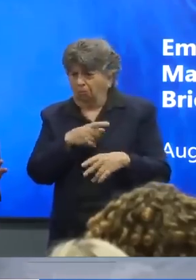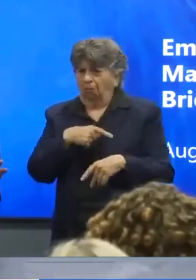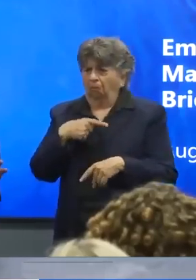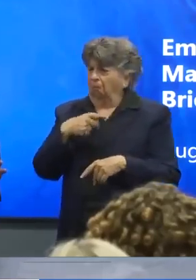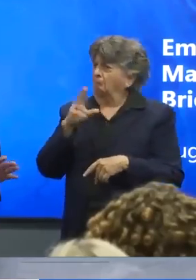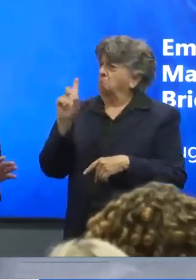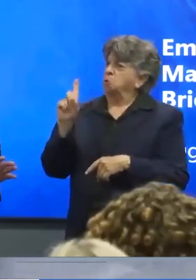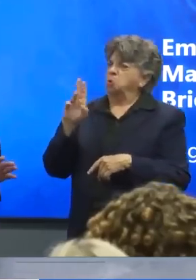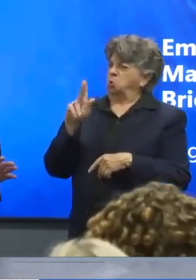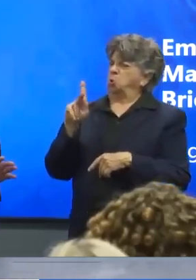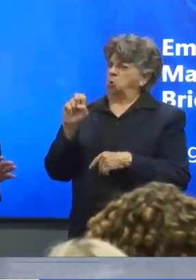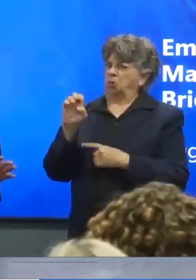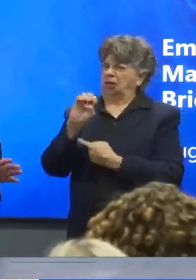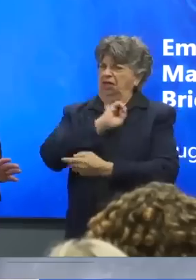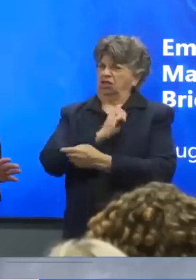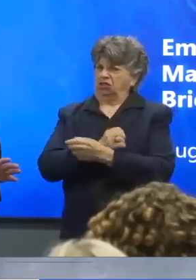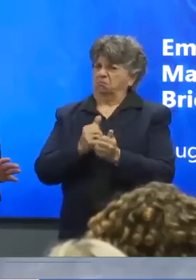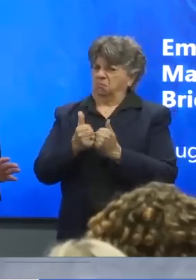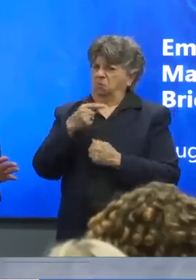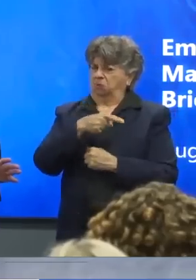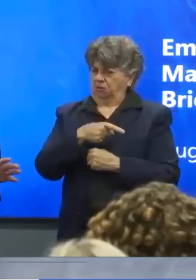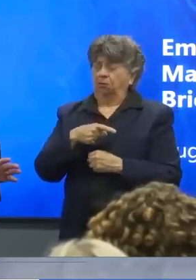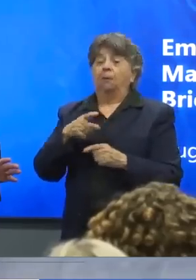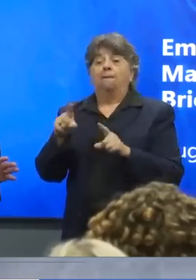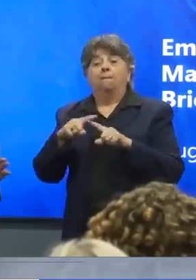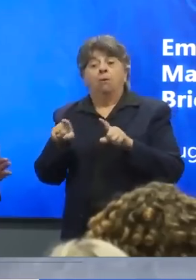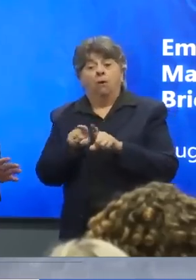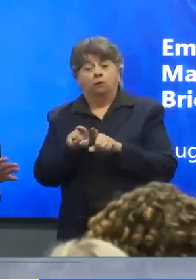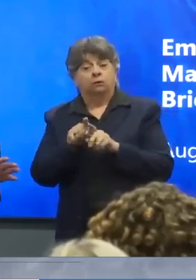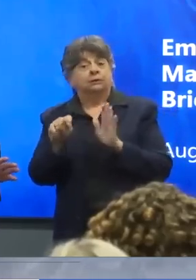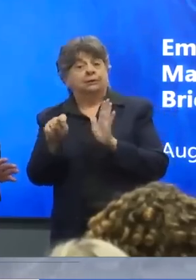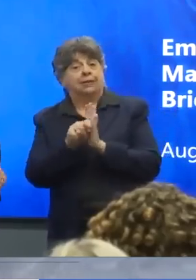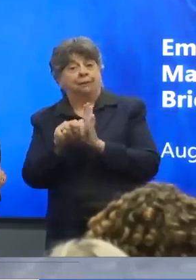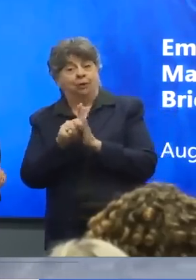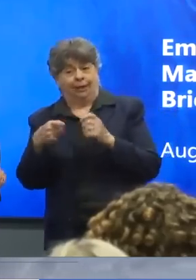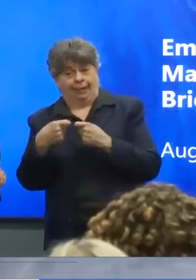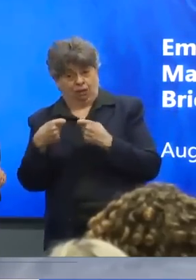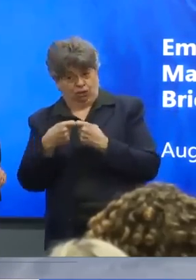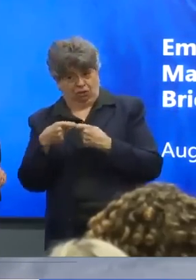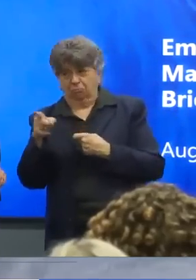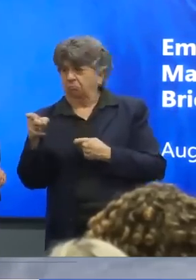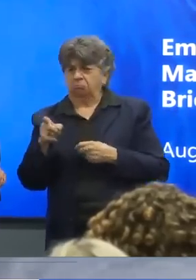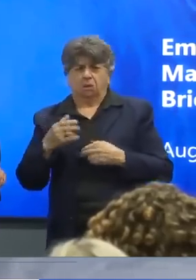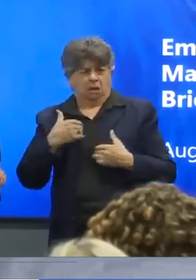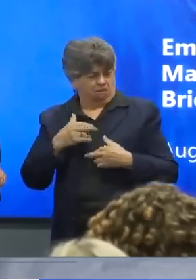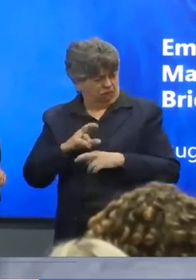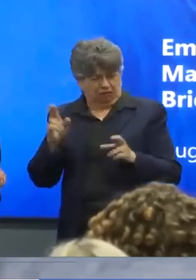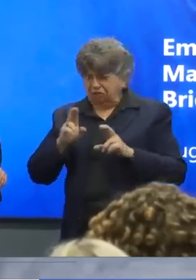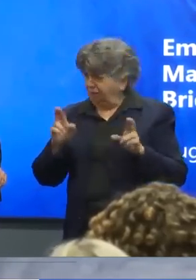Electric. They've got more linemen that are ready to surge. Clearly they have. And then we've got a lot of